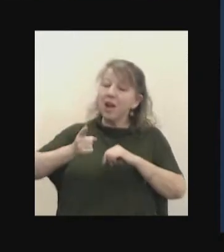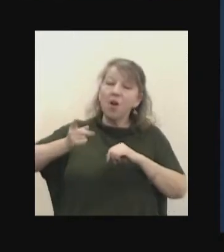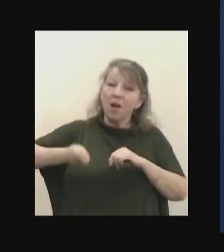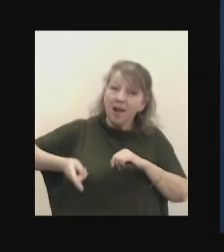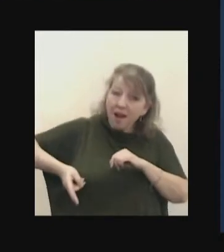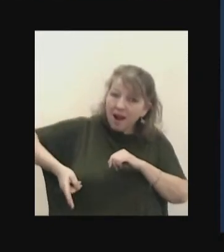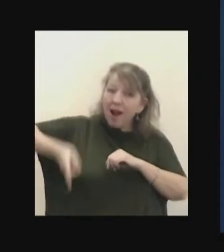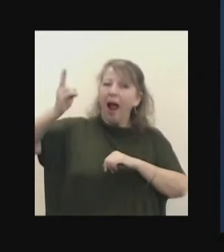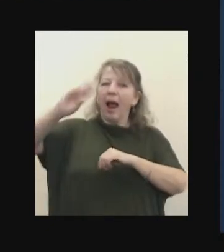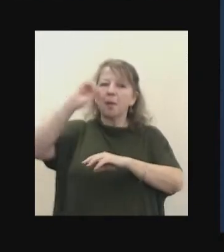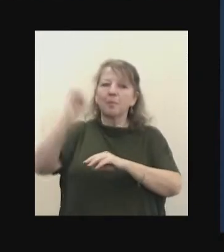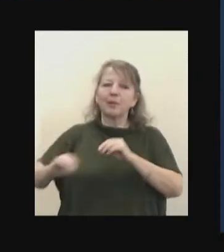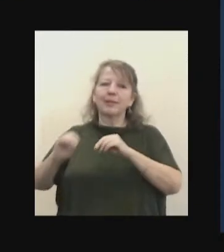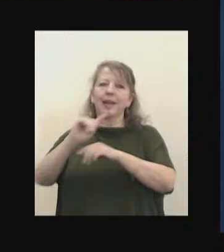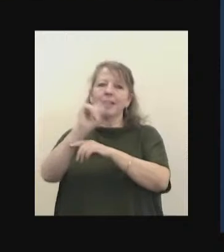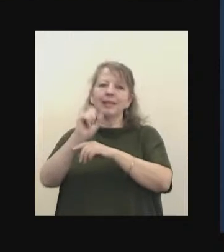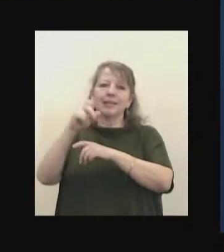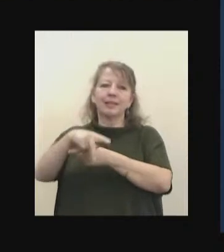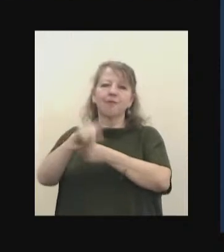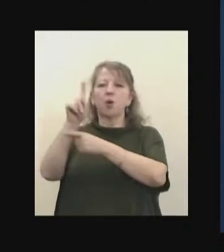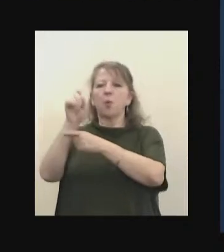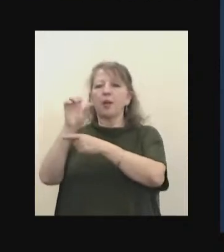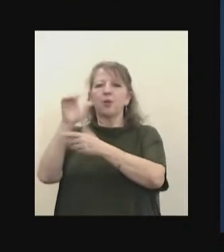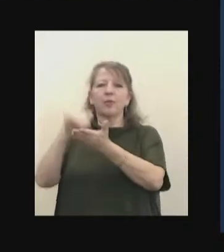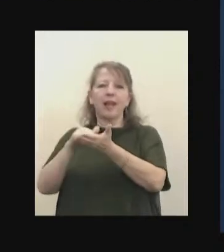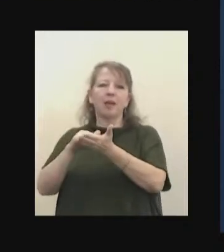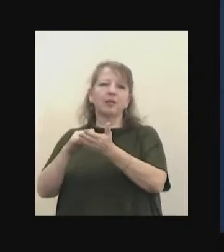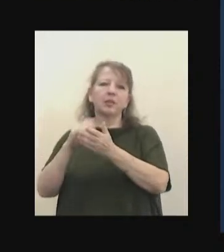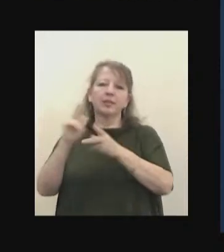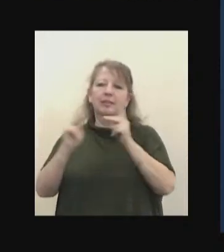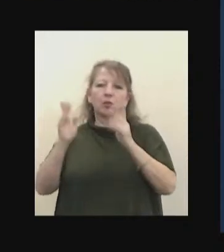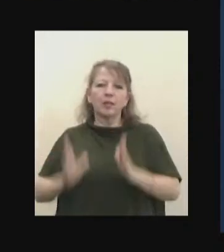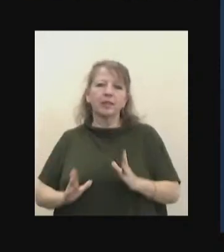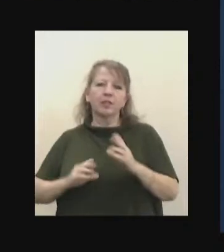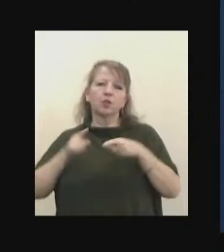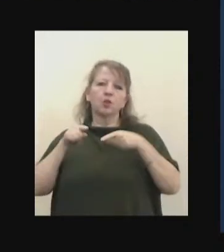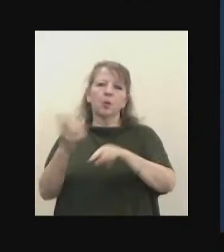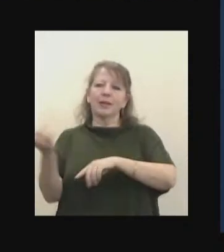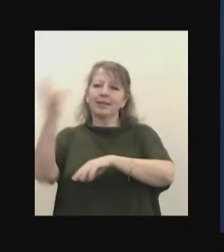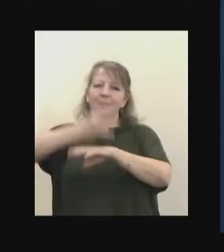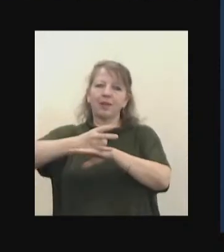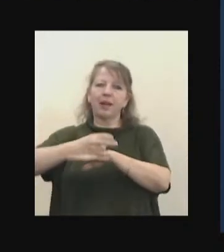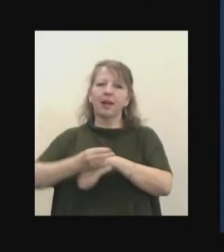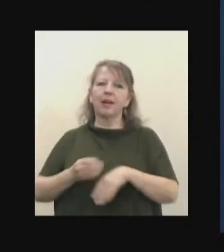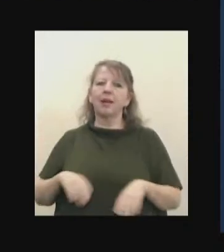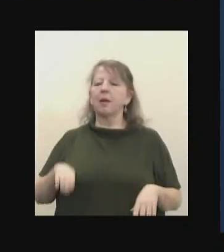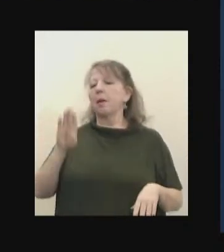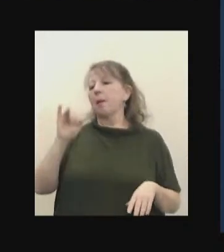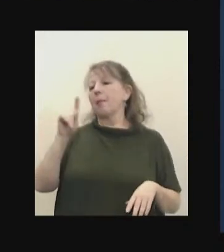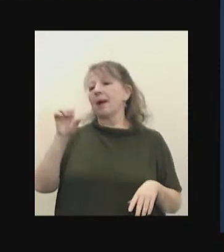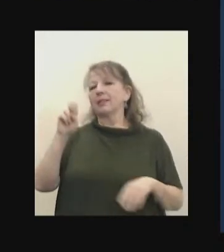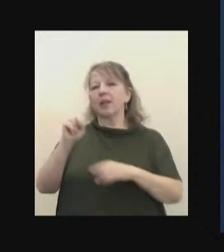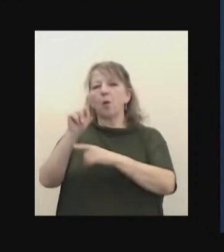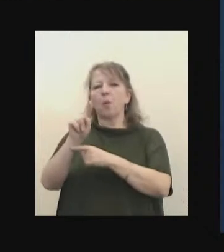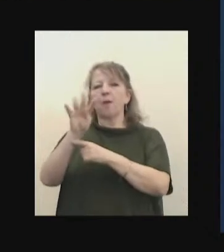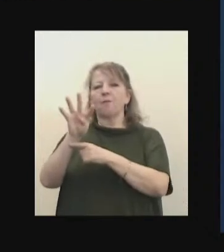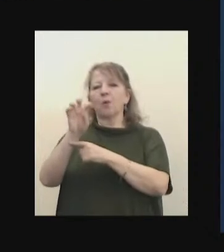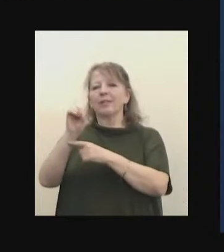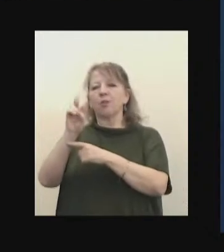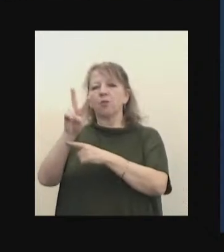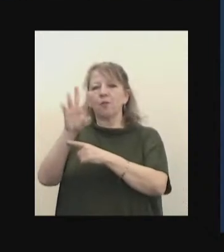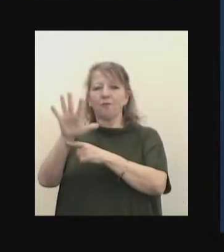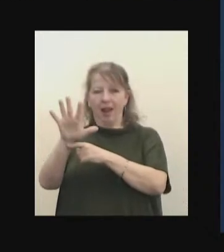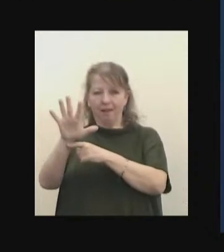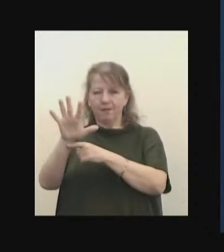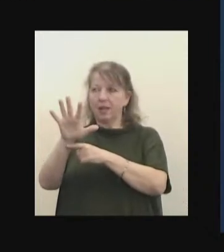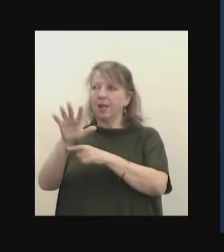in zip codes per 100,000 residents over a 7-day period. The Boston zip code 14025, basically 1